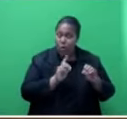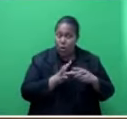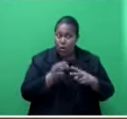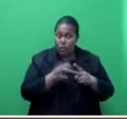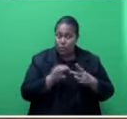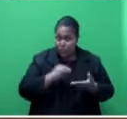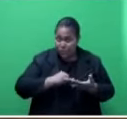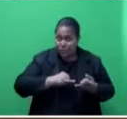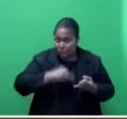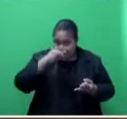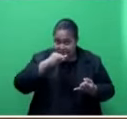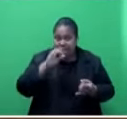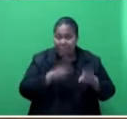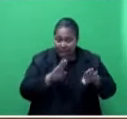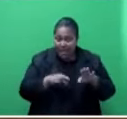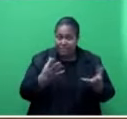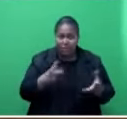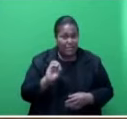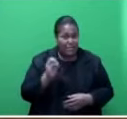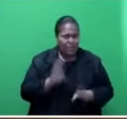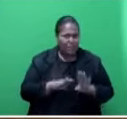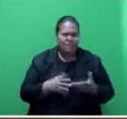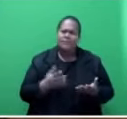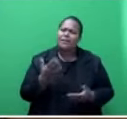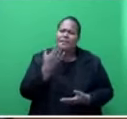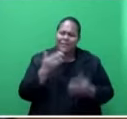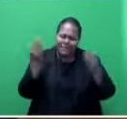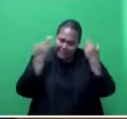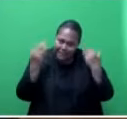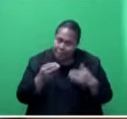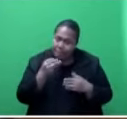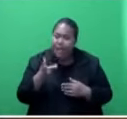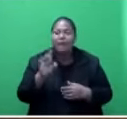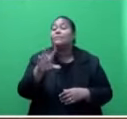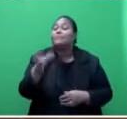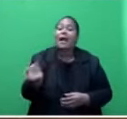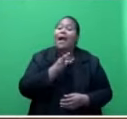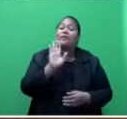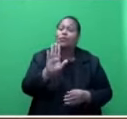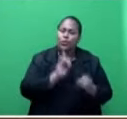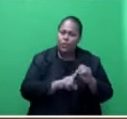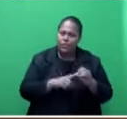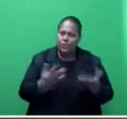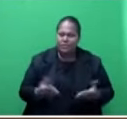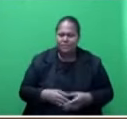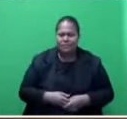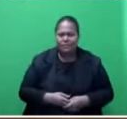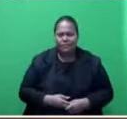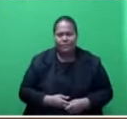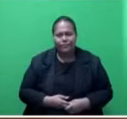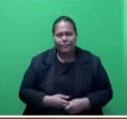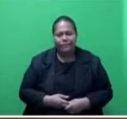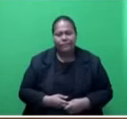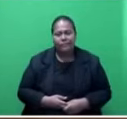balances of those that are currently with zero balances. Honourable Member, just ask your supplementary question. Forget it. Thank you. Thank you,